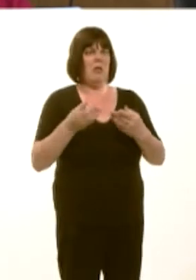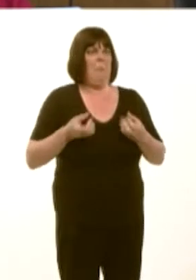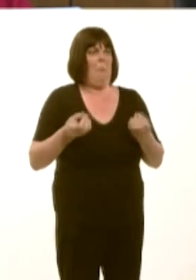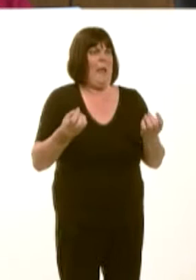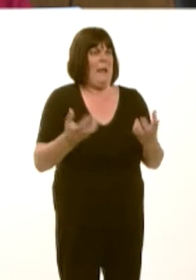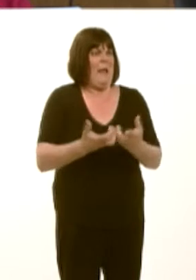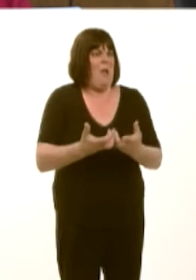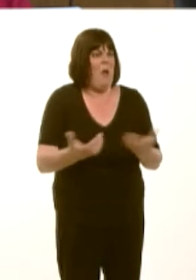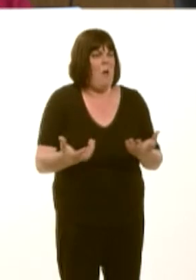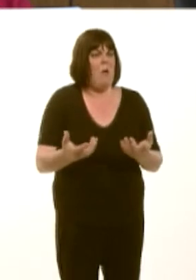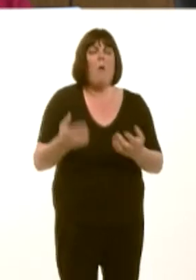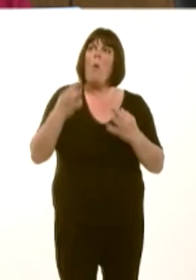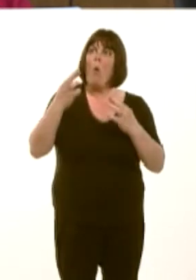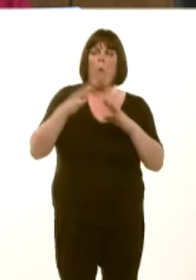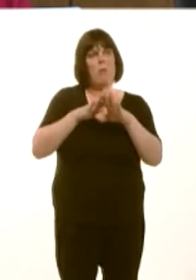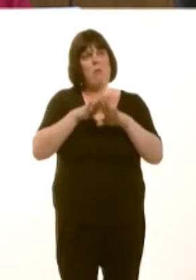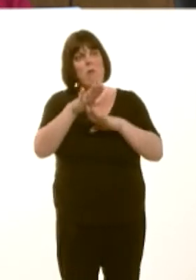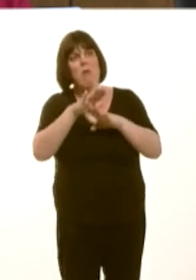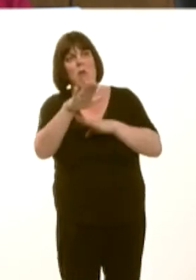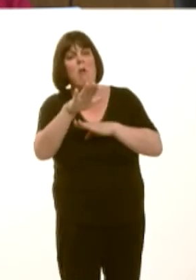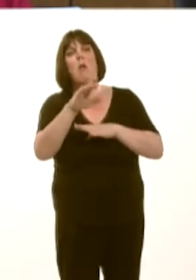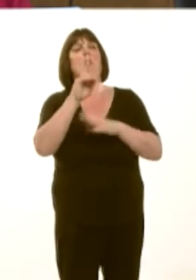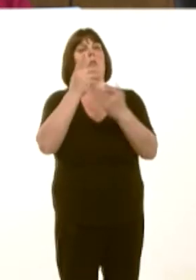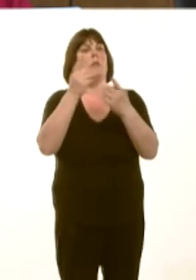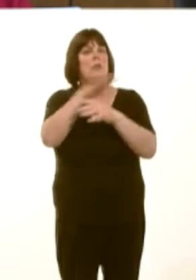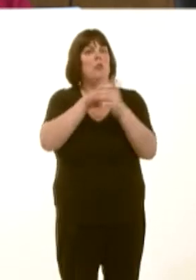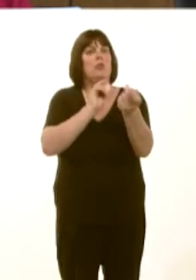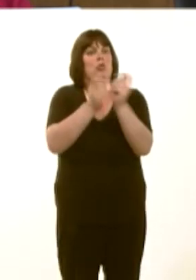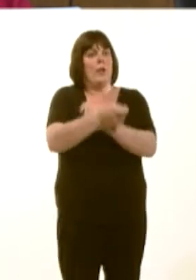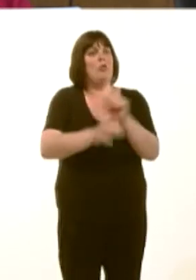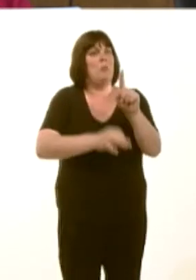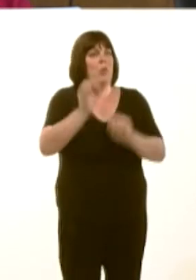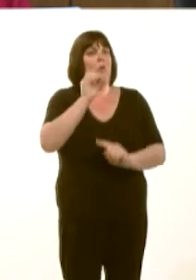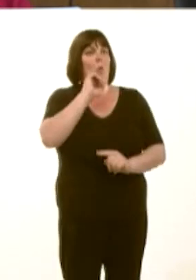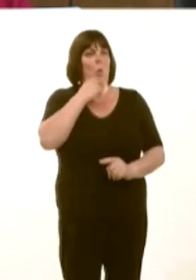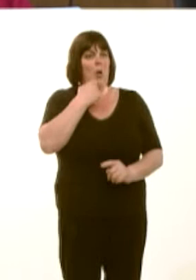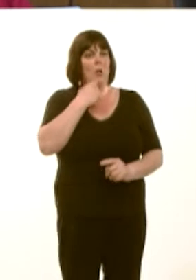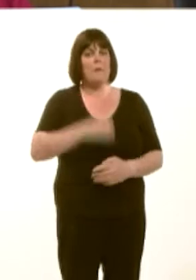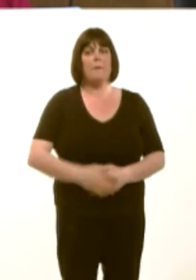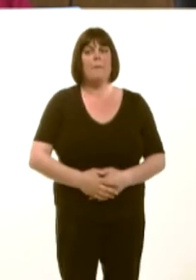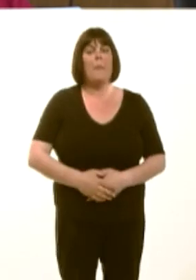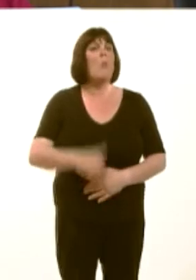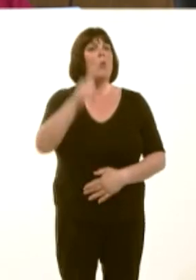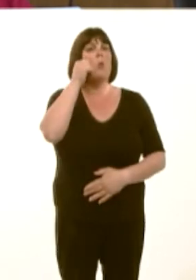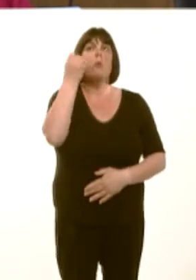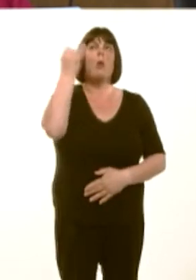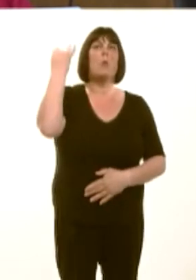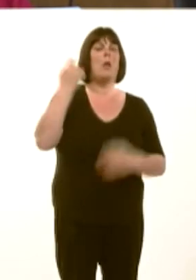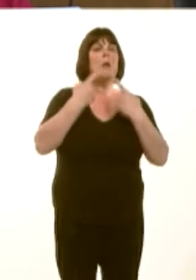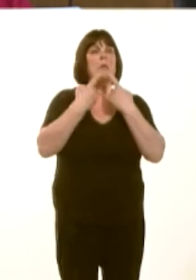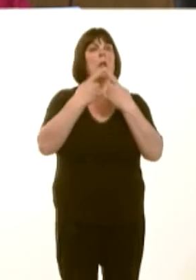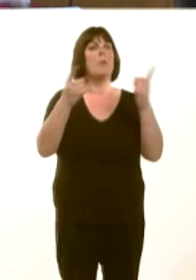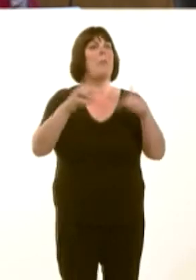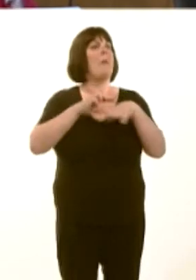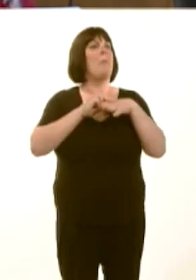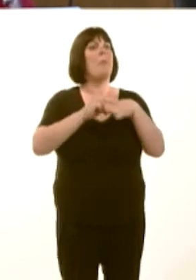We hope that things will change over the next few weeks, of course. And secondly, of course, according to the statement made last week on apprenticeship, there is